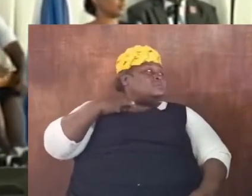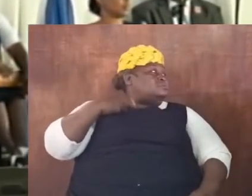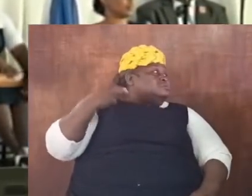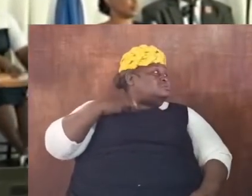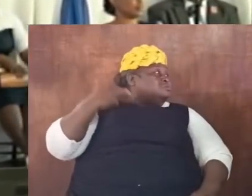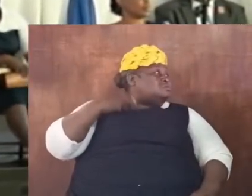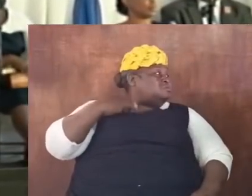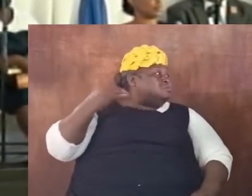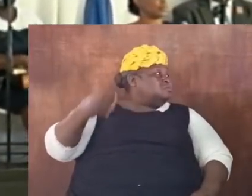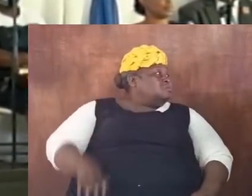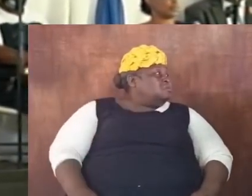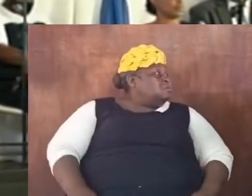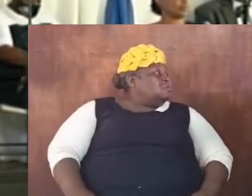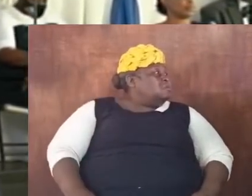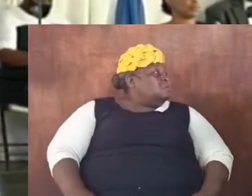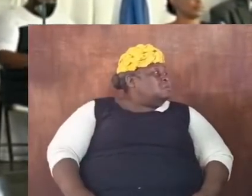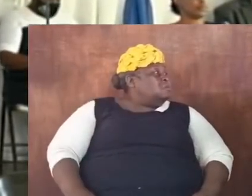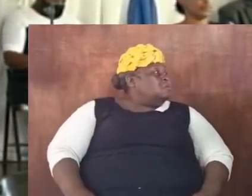funeral?